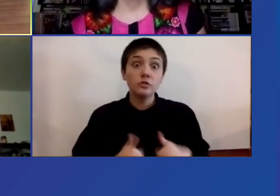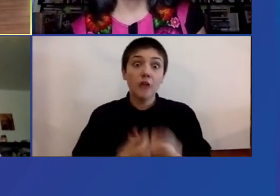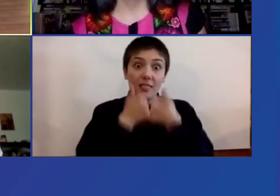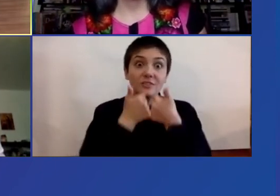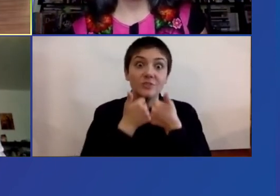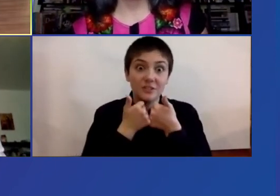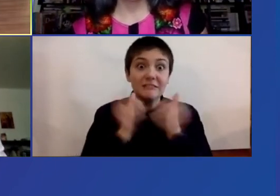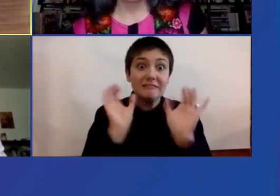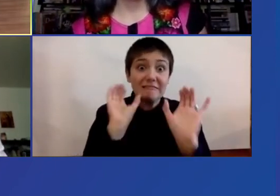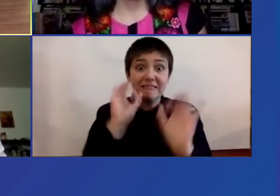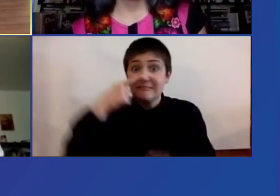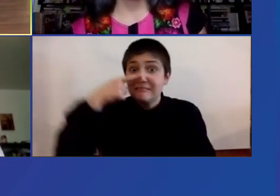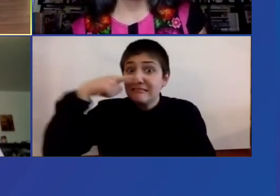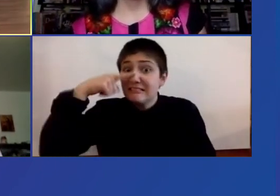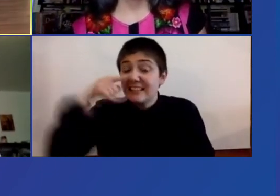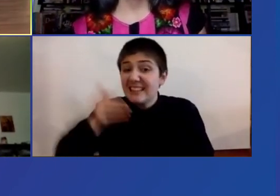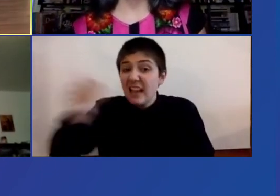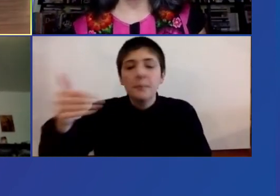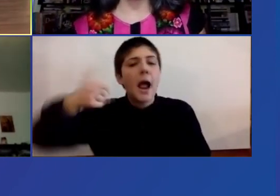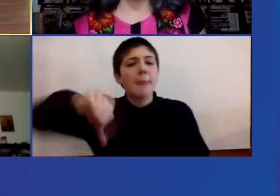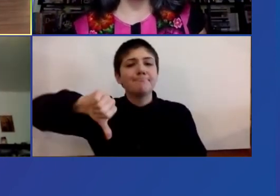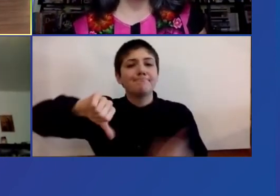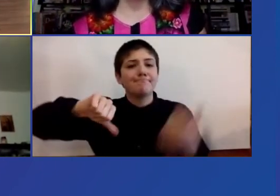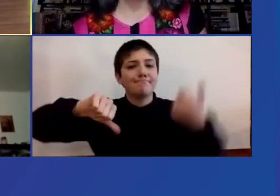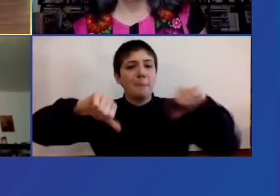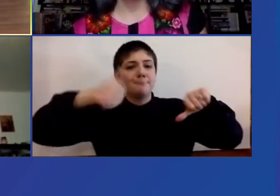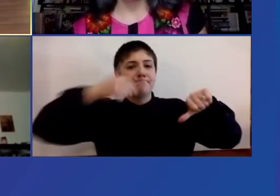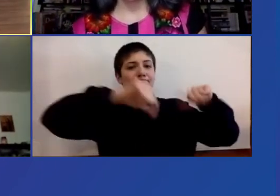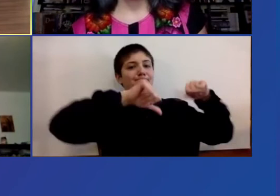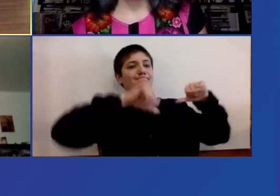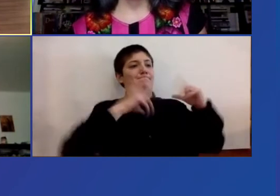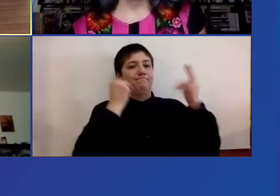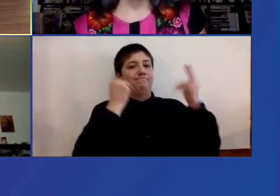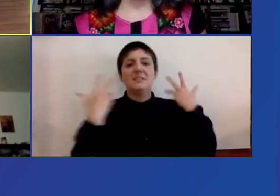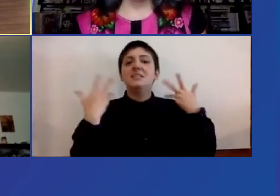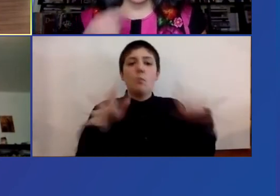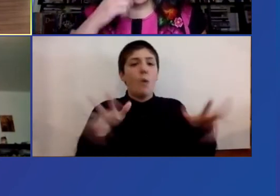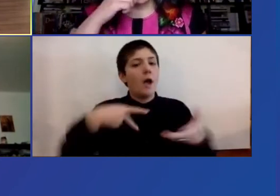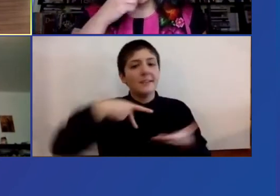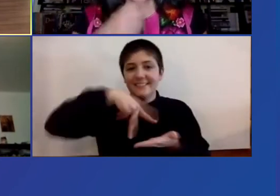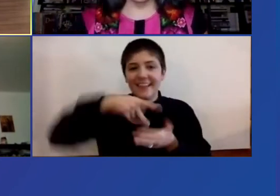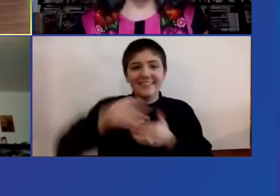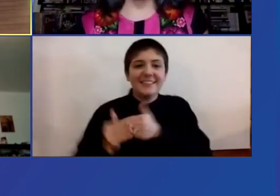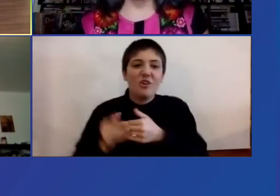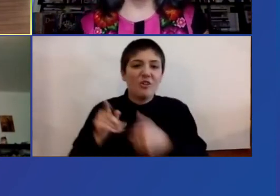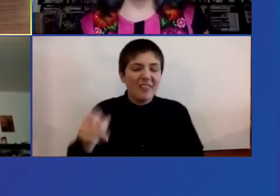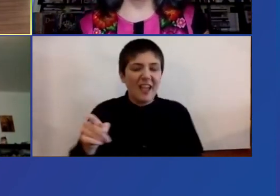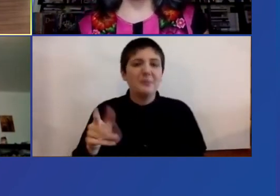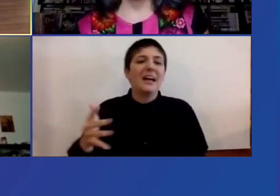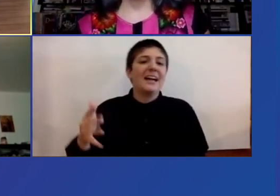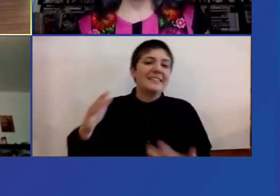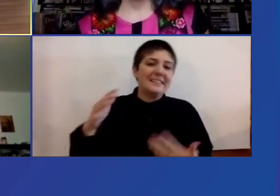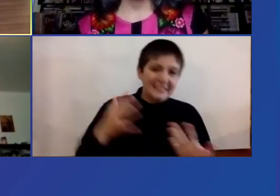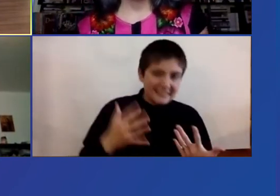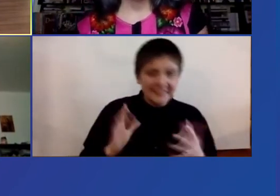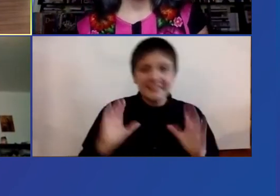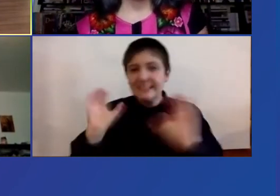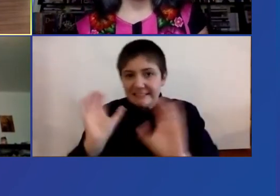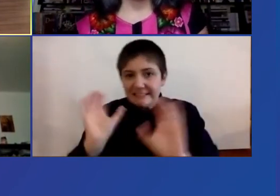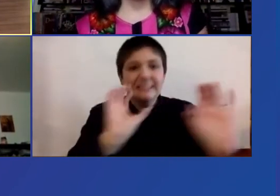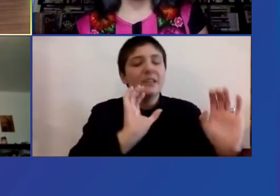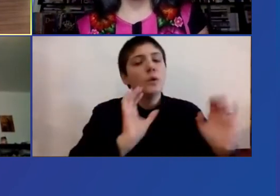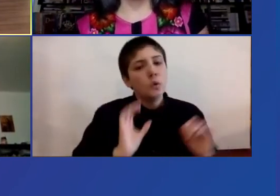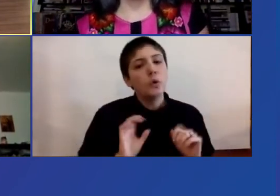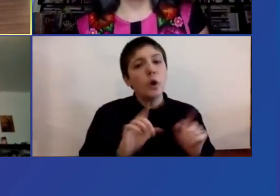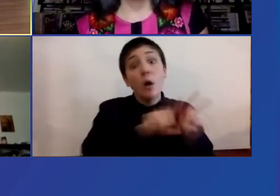would allow us to do the artwork we needed to do. In addition to that, obviously, you're looking at